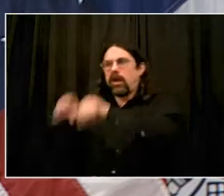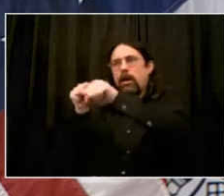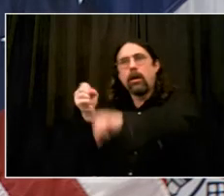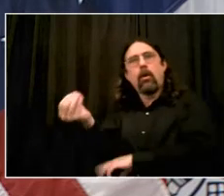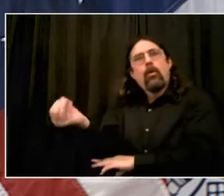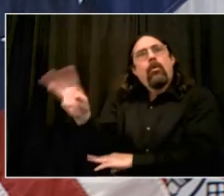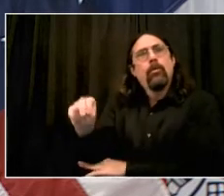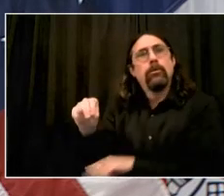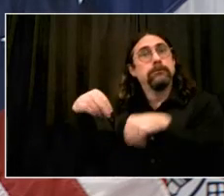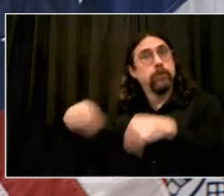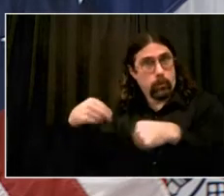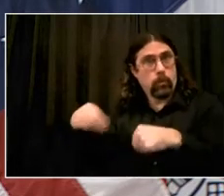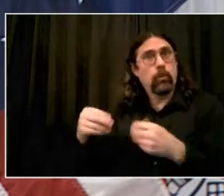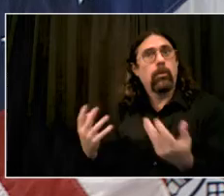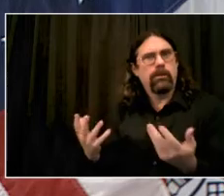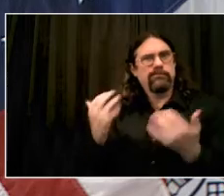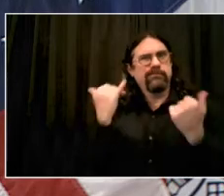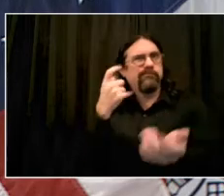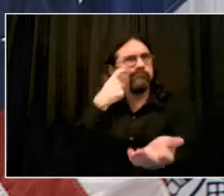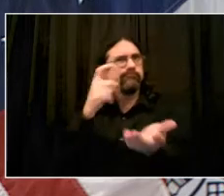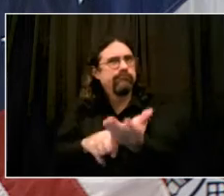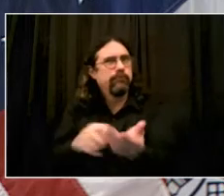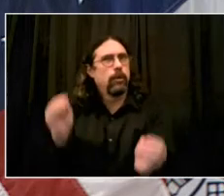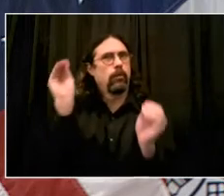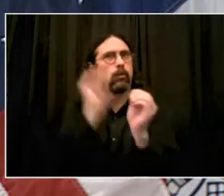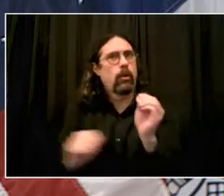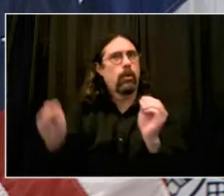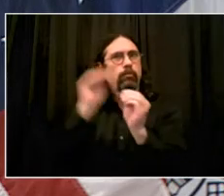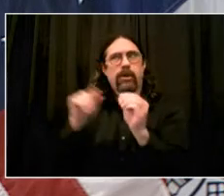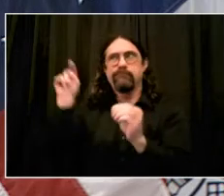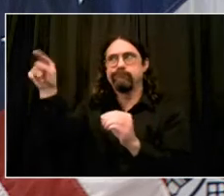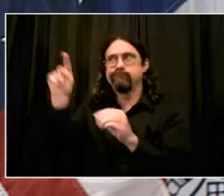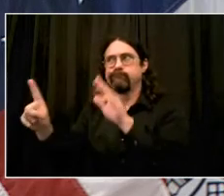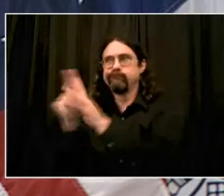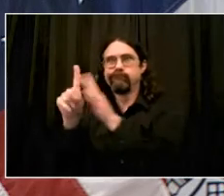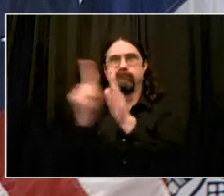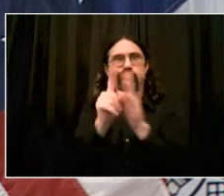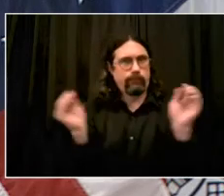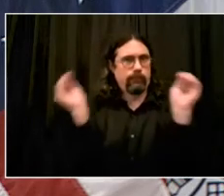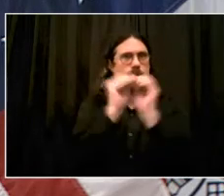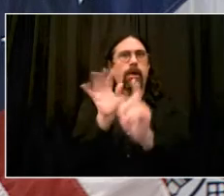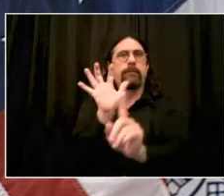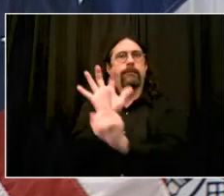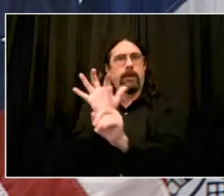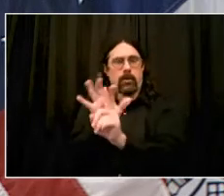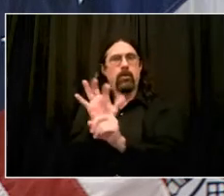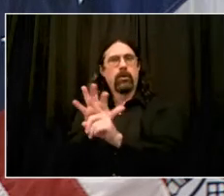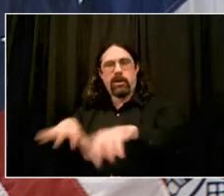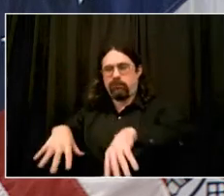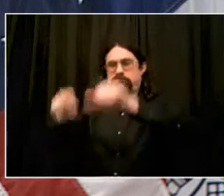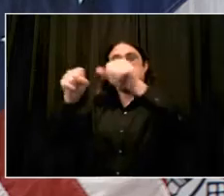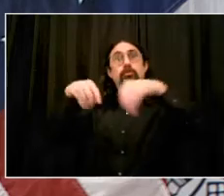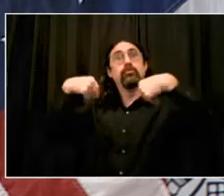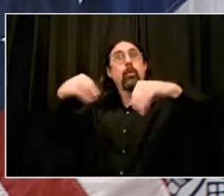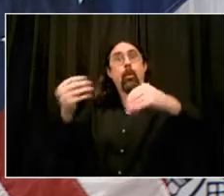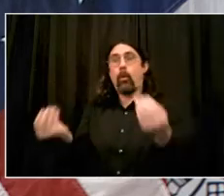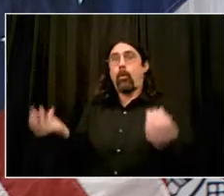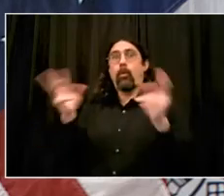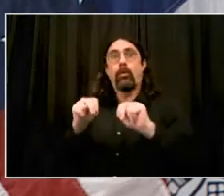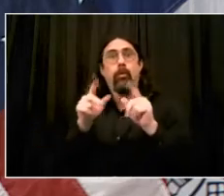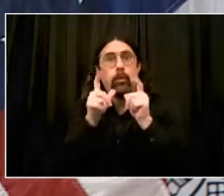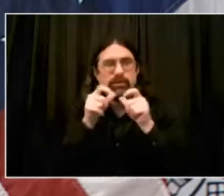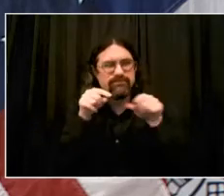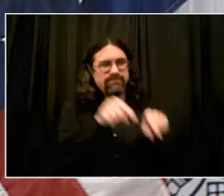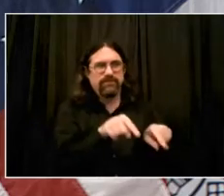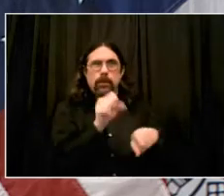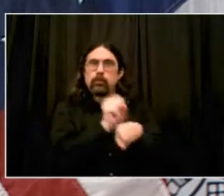our task force on racial inclusion and equity, and a focal point of how we can create a more just future for New York City.